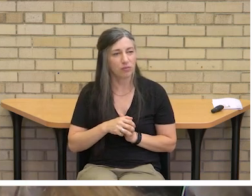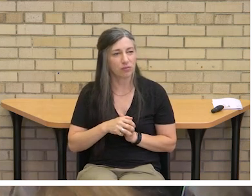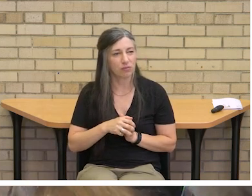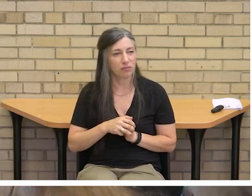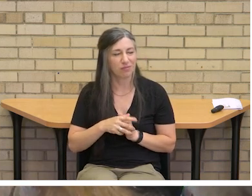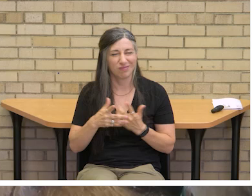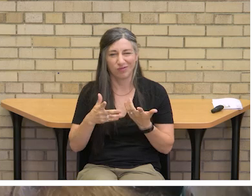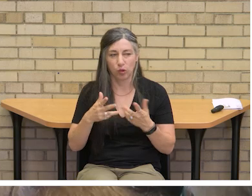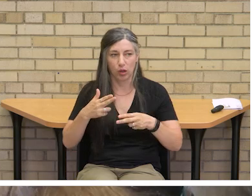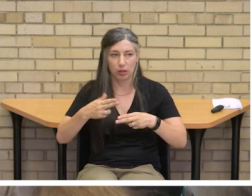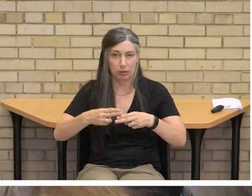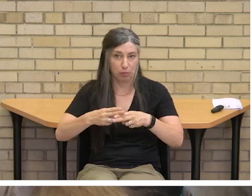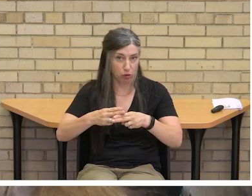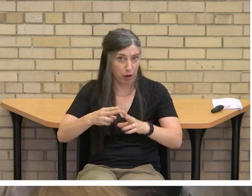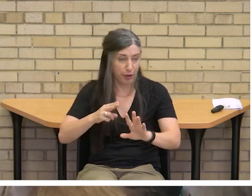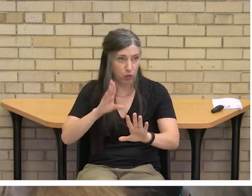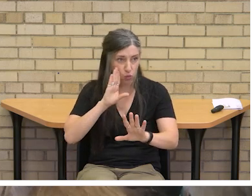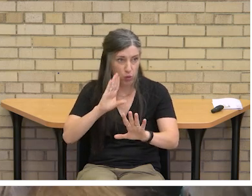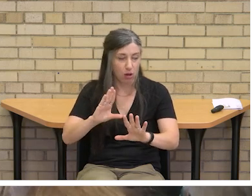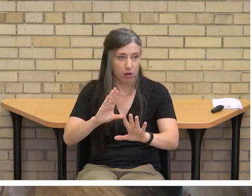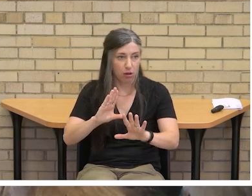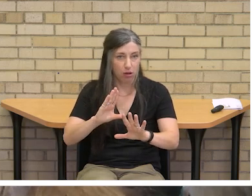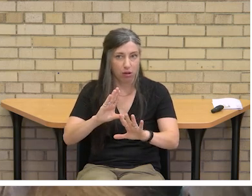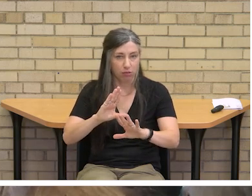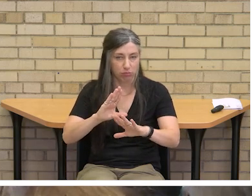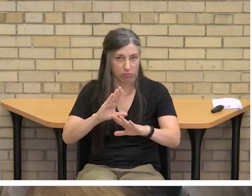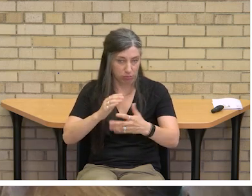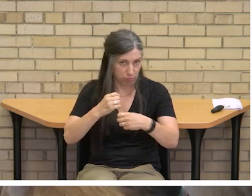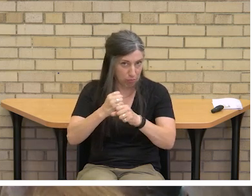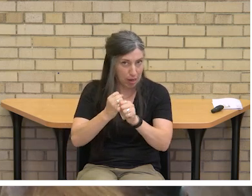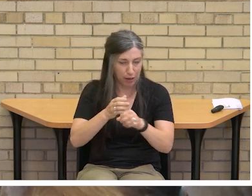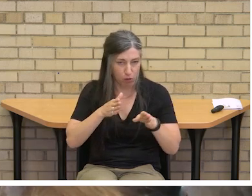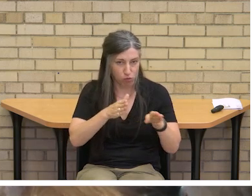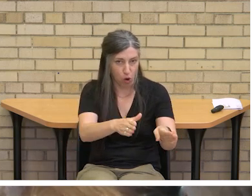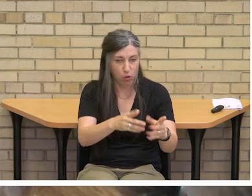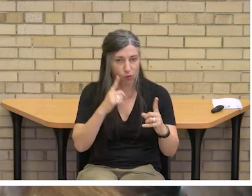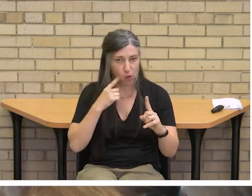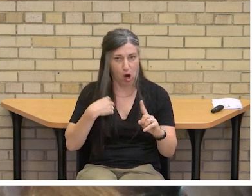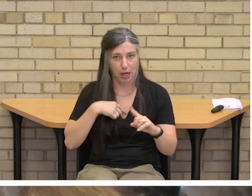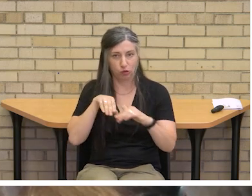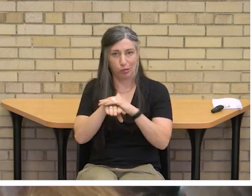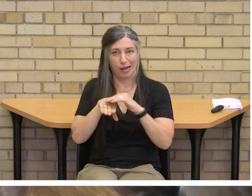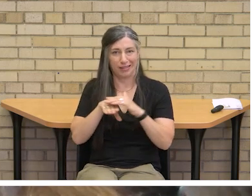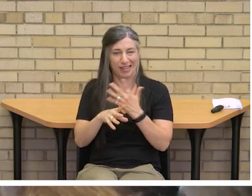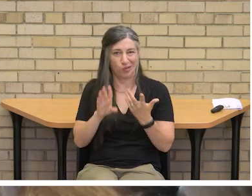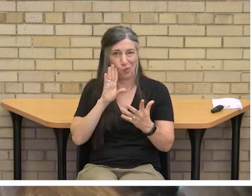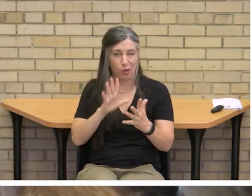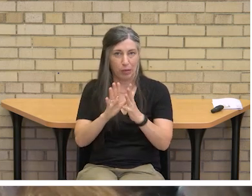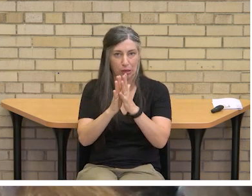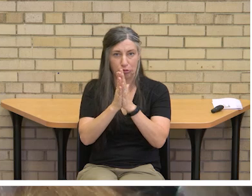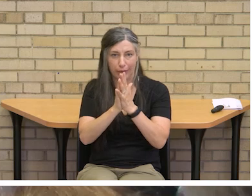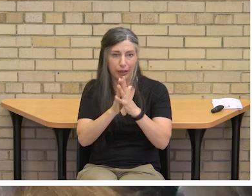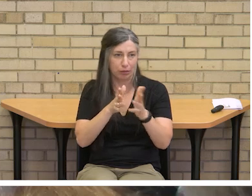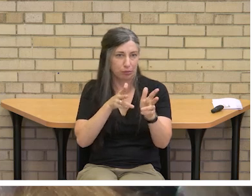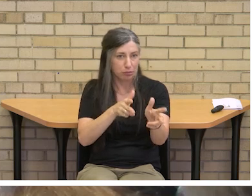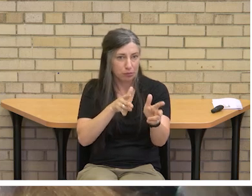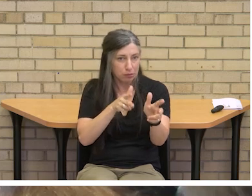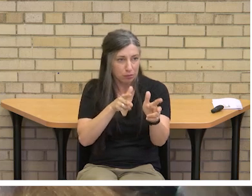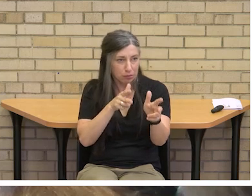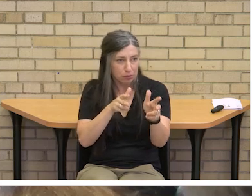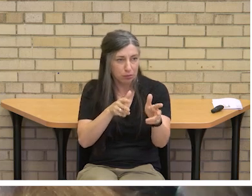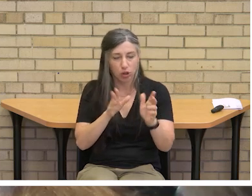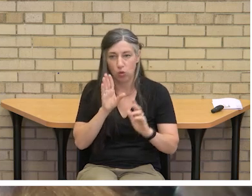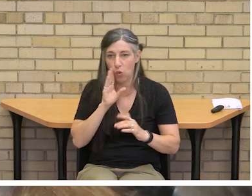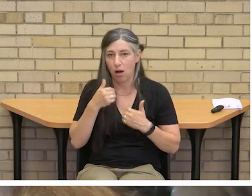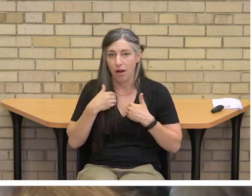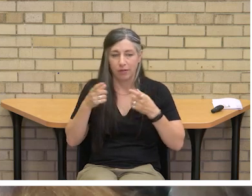For a period of time, when we're building those access, it'll be a little bit heavy. We'll have traffic control,